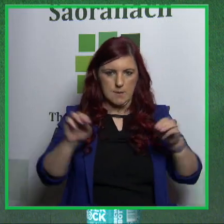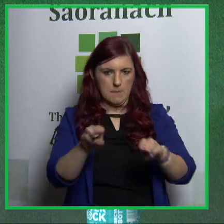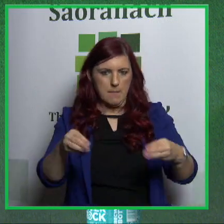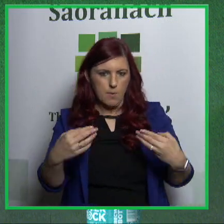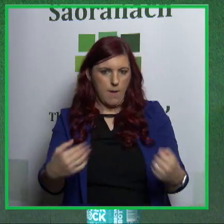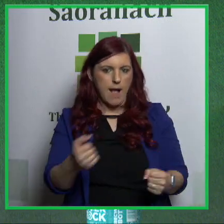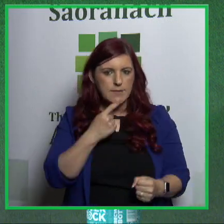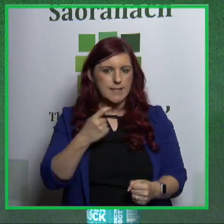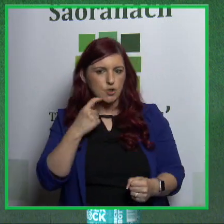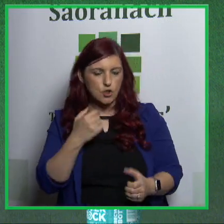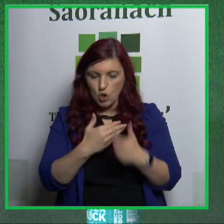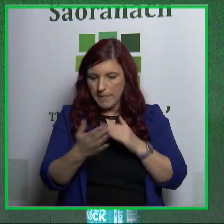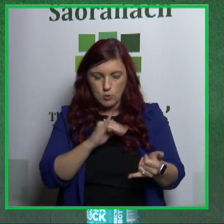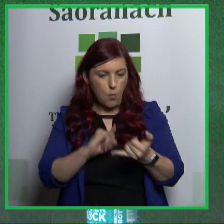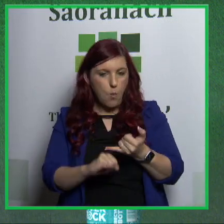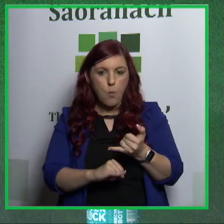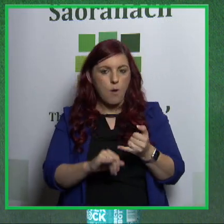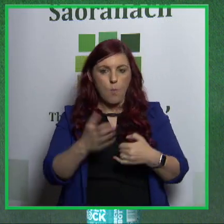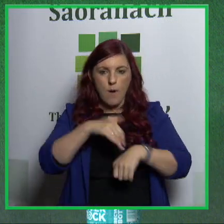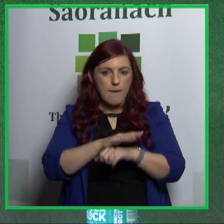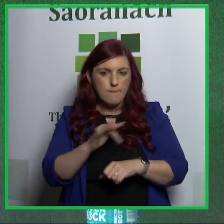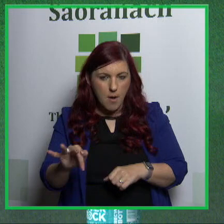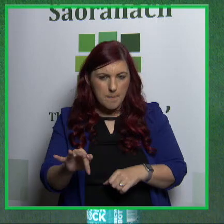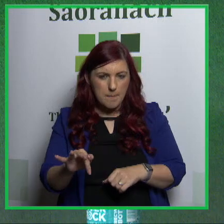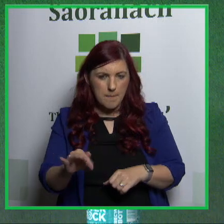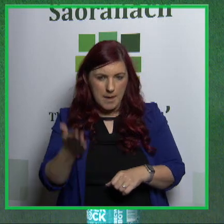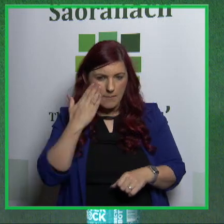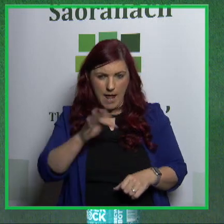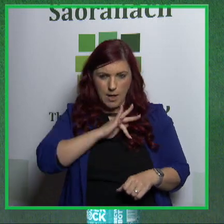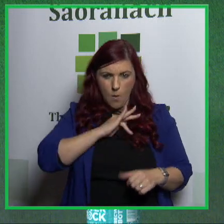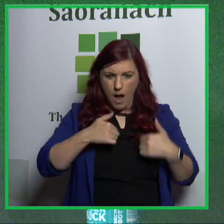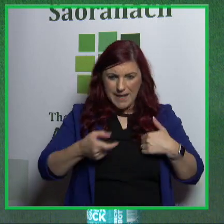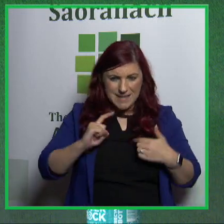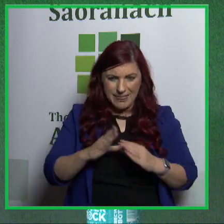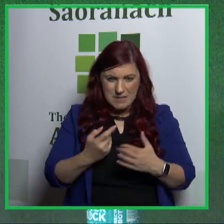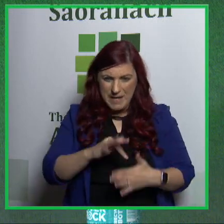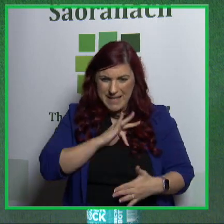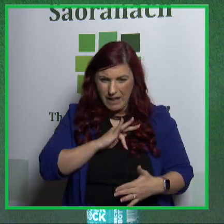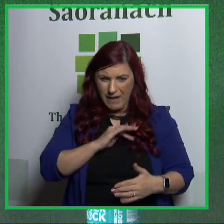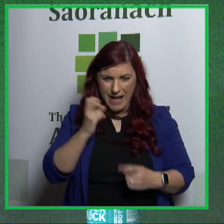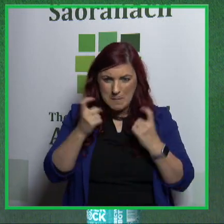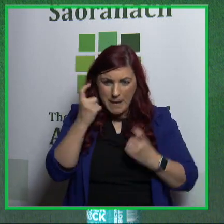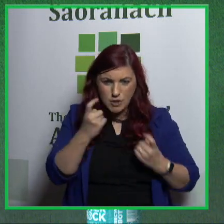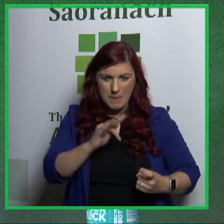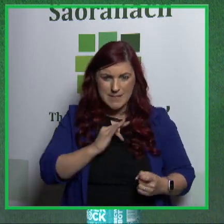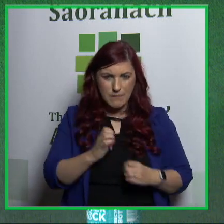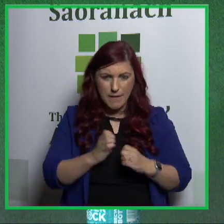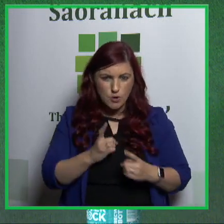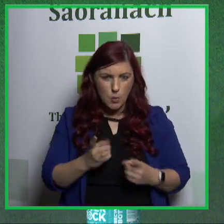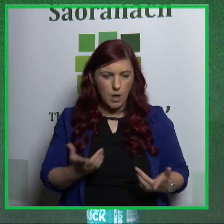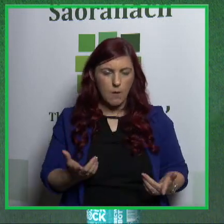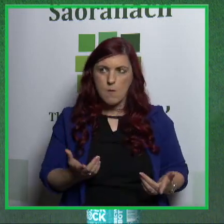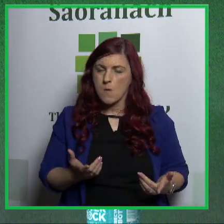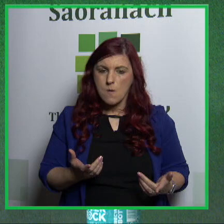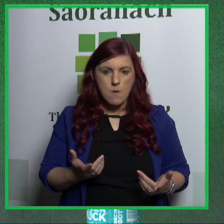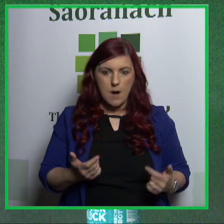addiction and did horrible things, even like myself, that I'd never picture myself ever doing today. Like, I broke a cycle for my children, that